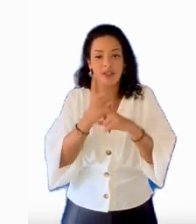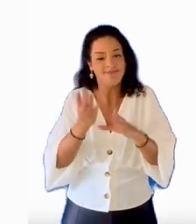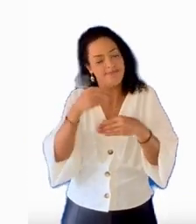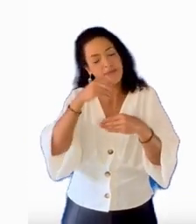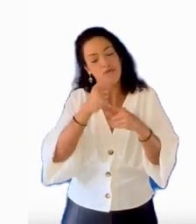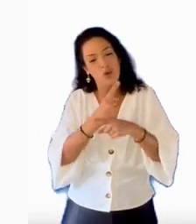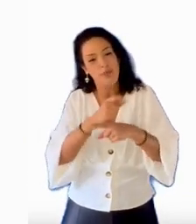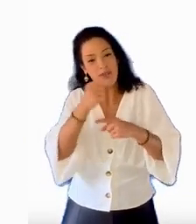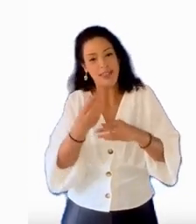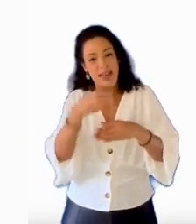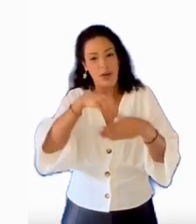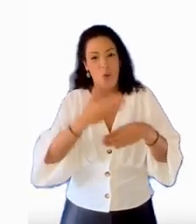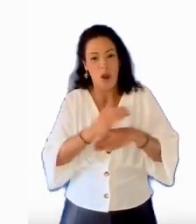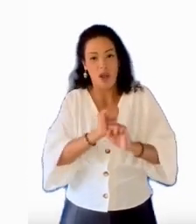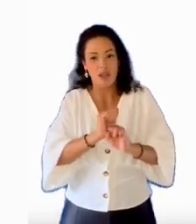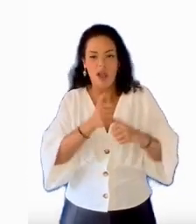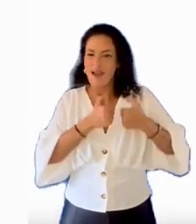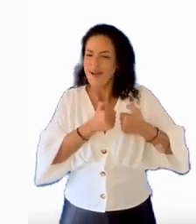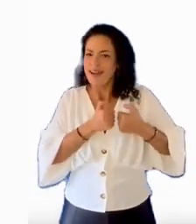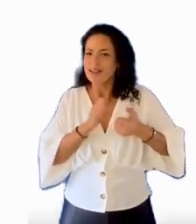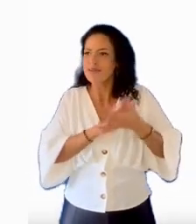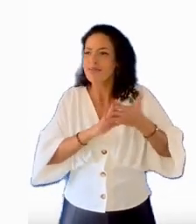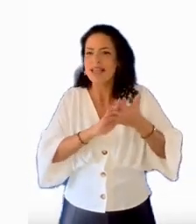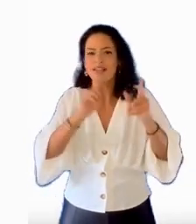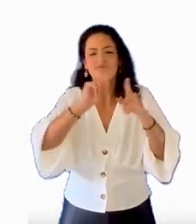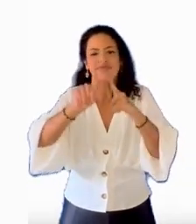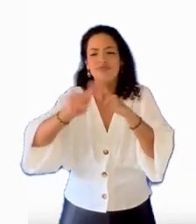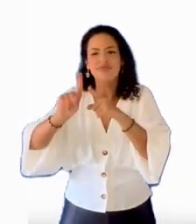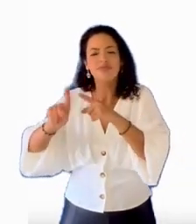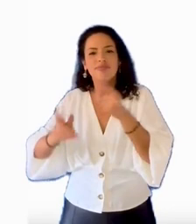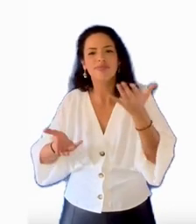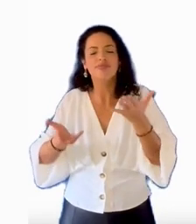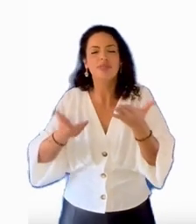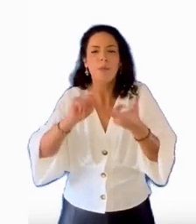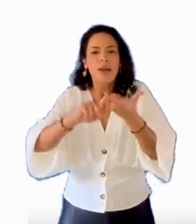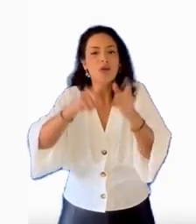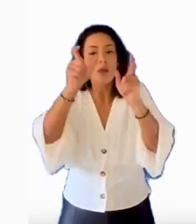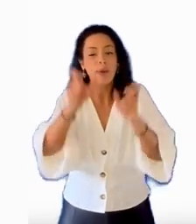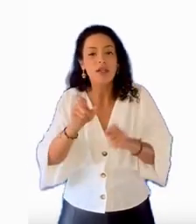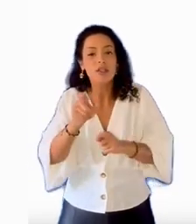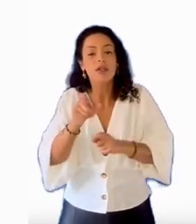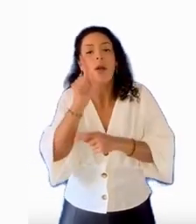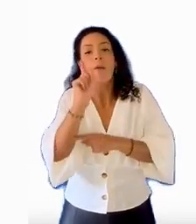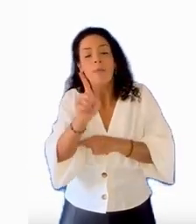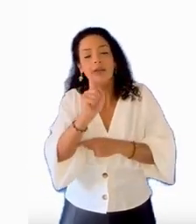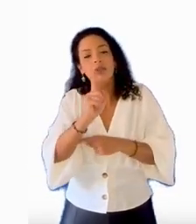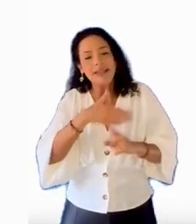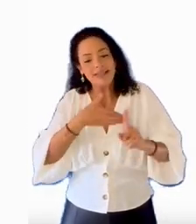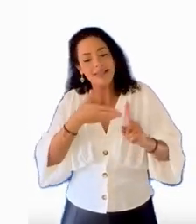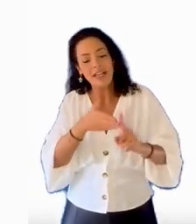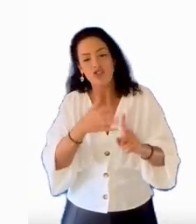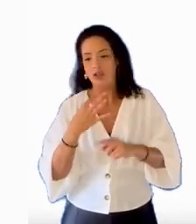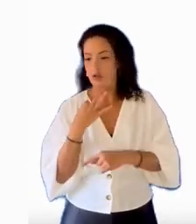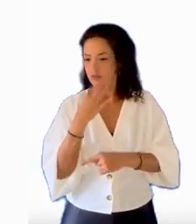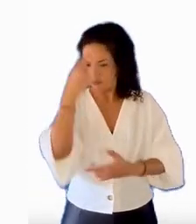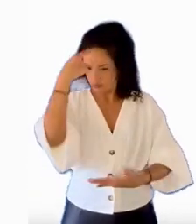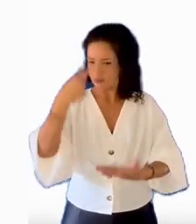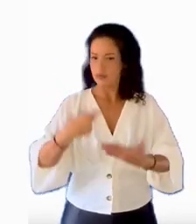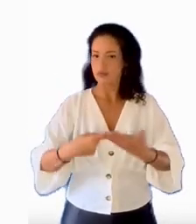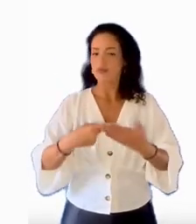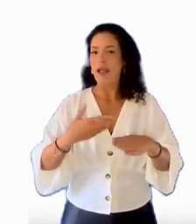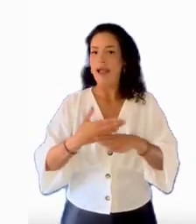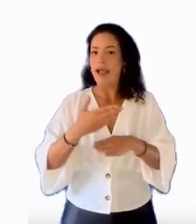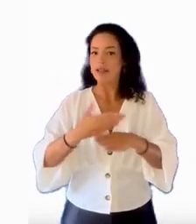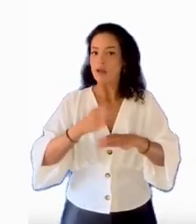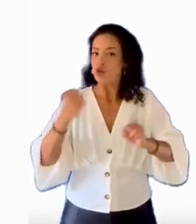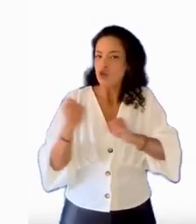course, kindness means different things to different people. However, it is an intentional, voluntary act which is performed even when it is